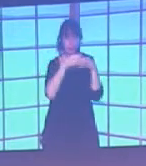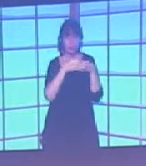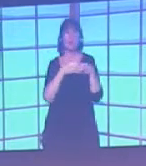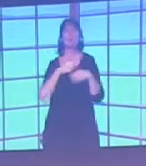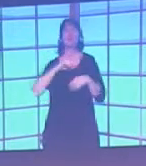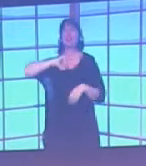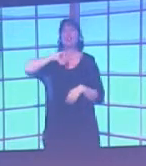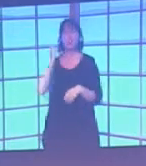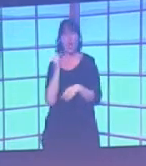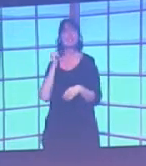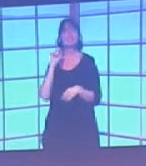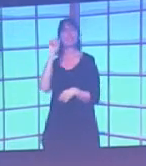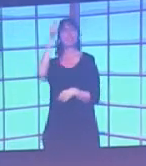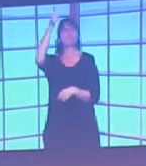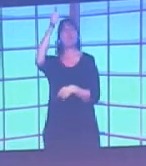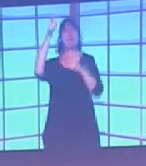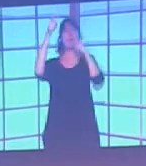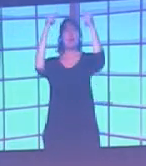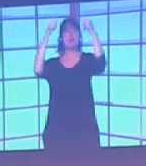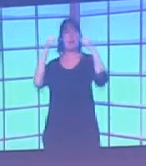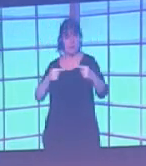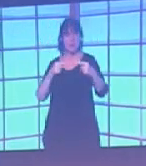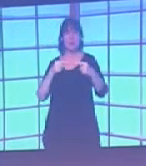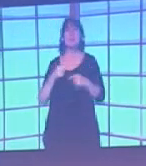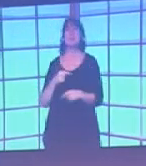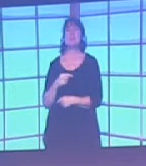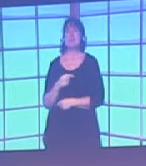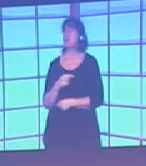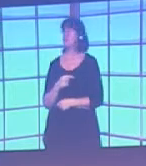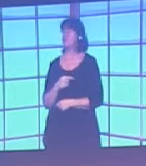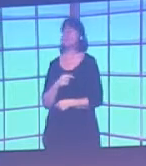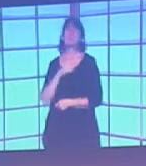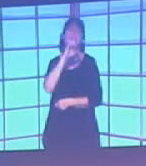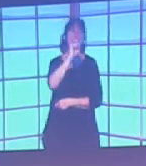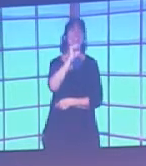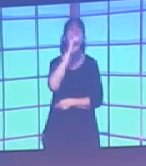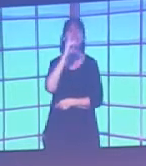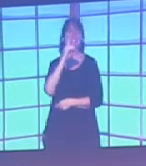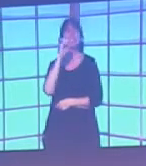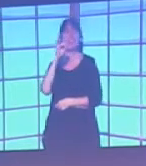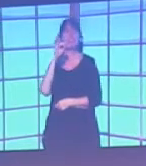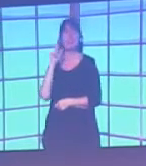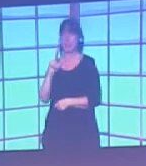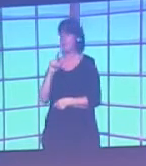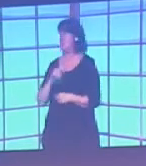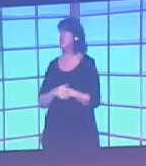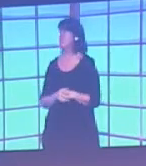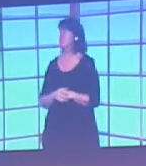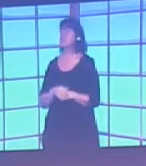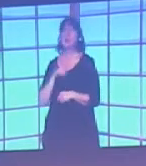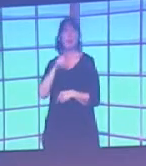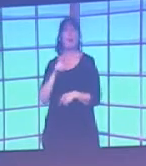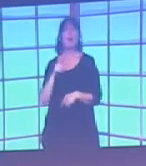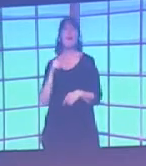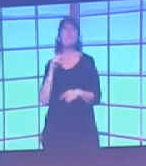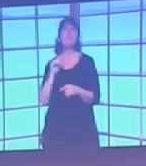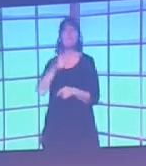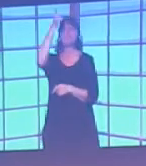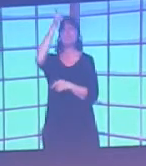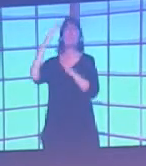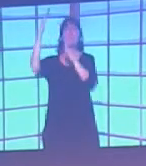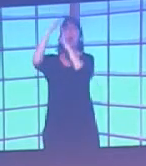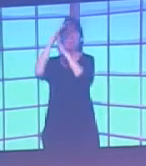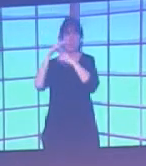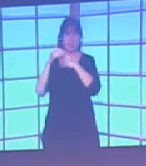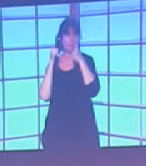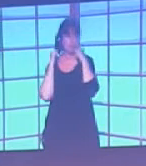Scottish the SPFL. The benefits of it have been fantastic because we actually have a dialogue with the